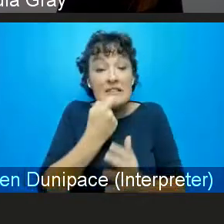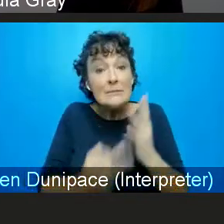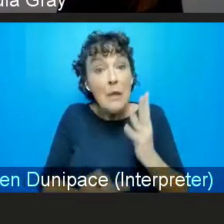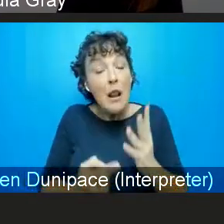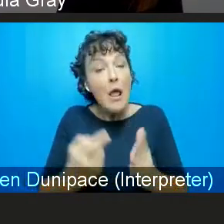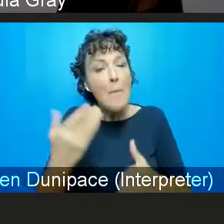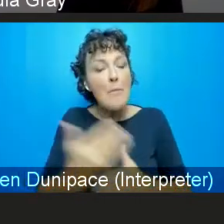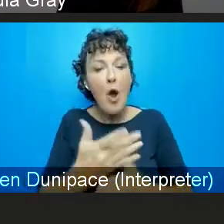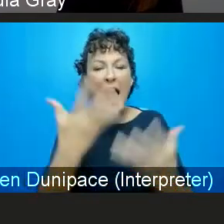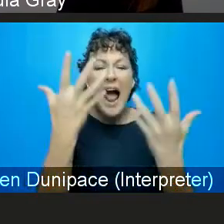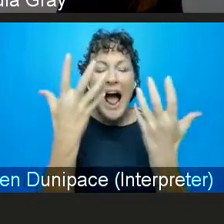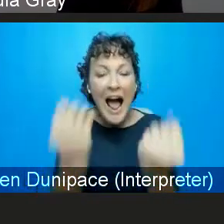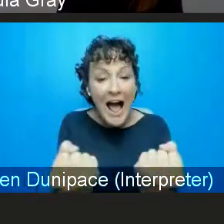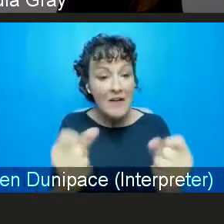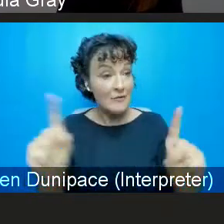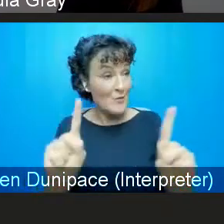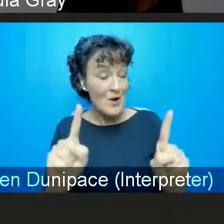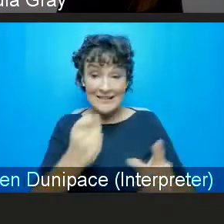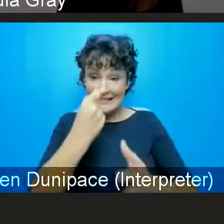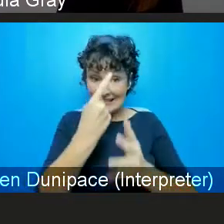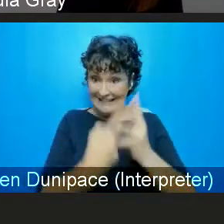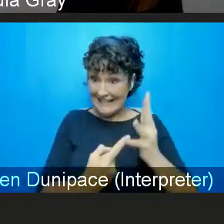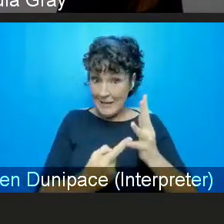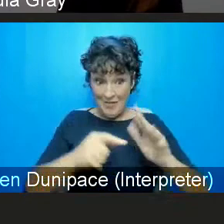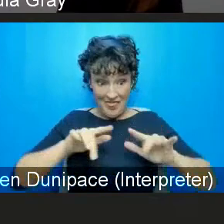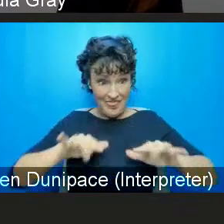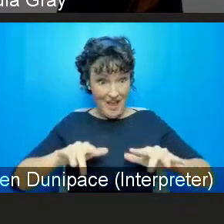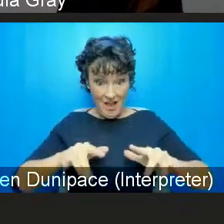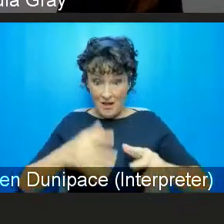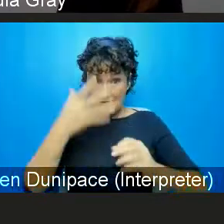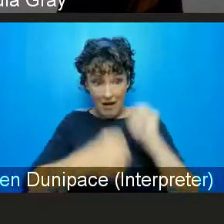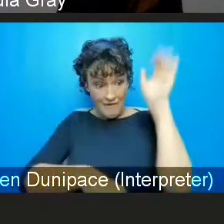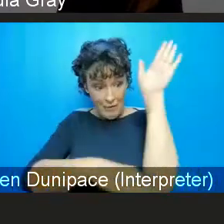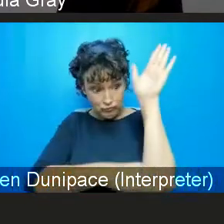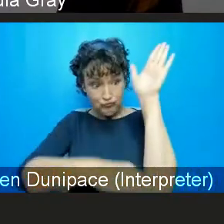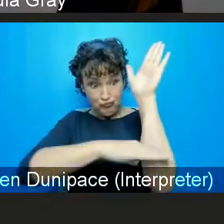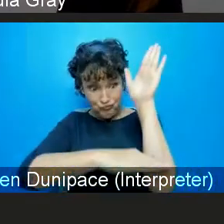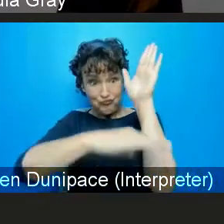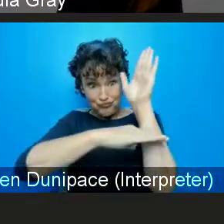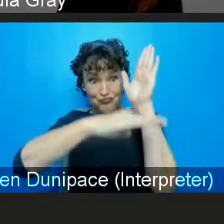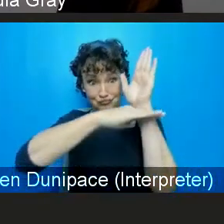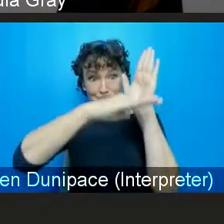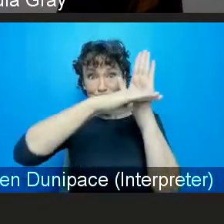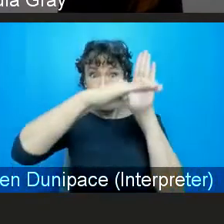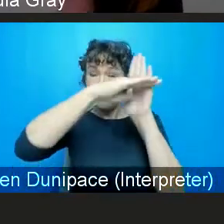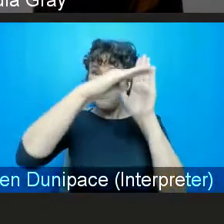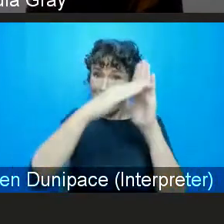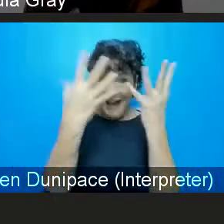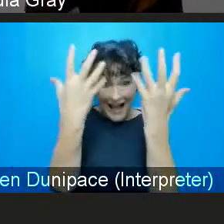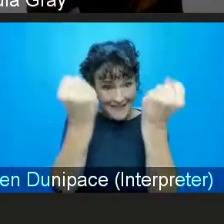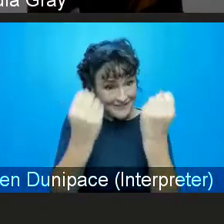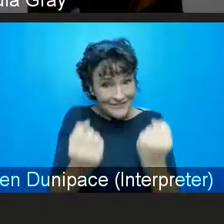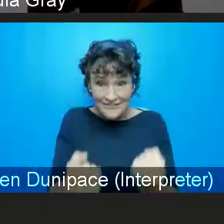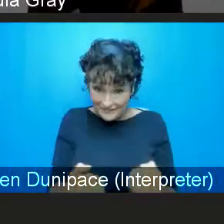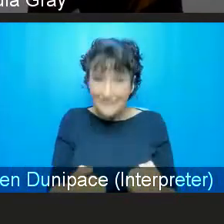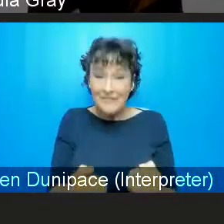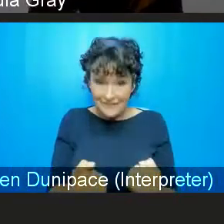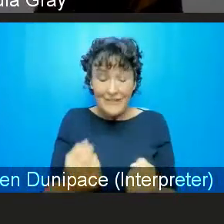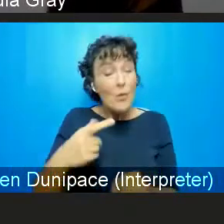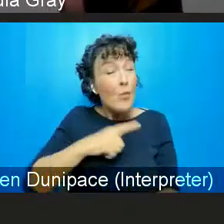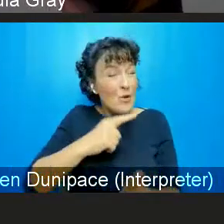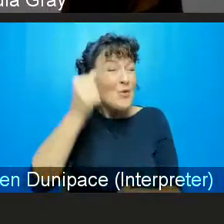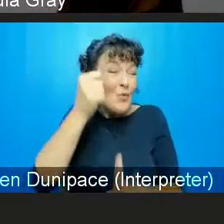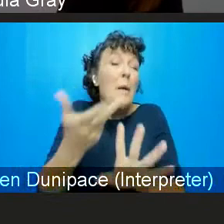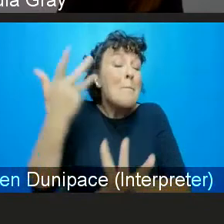has disabled people working throughout the workforce and at different levels within the organisation, because we know in the past, historically, a